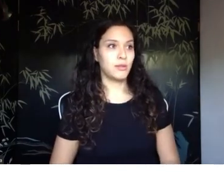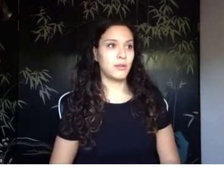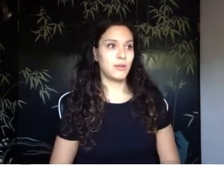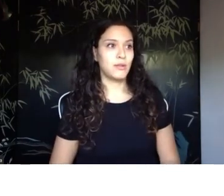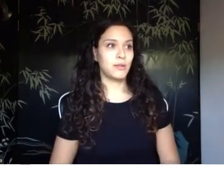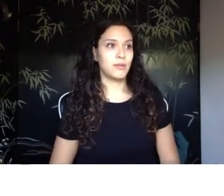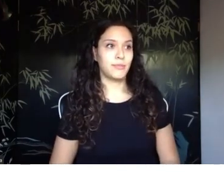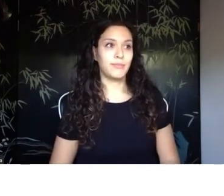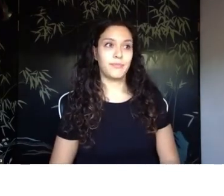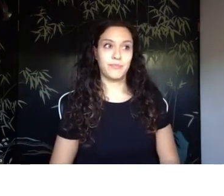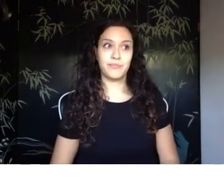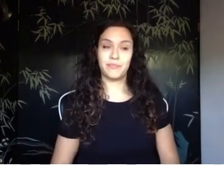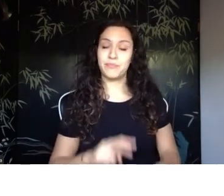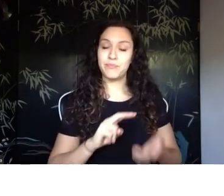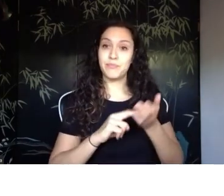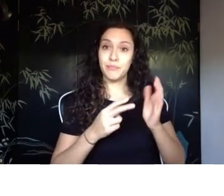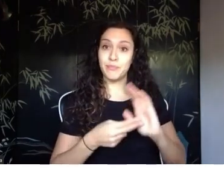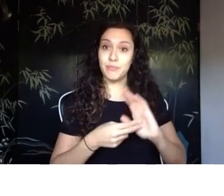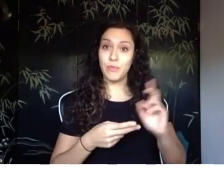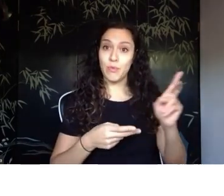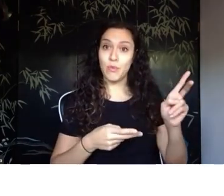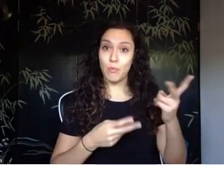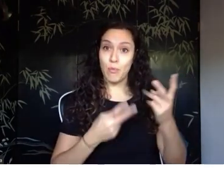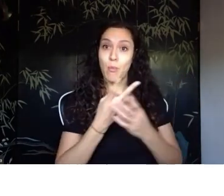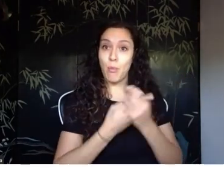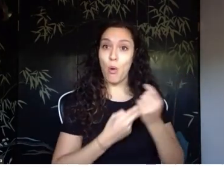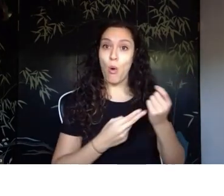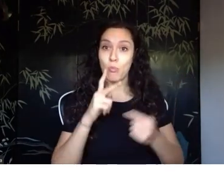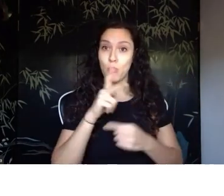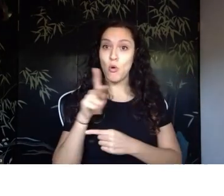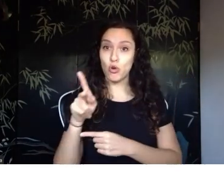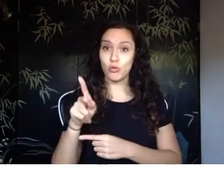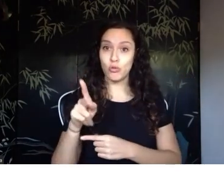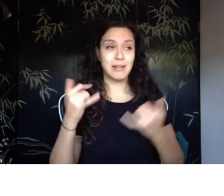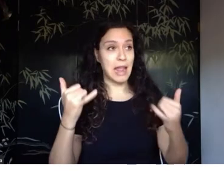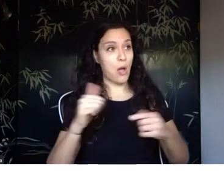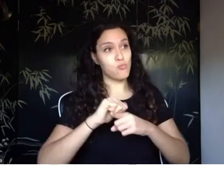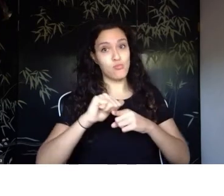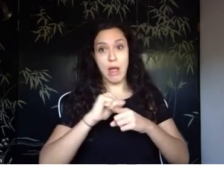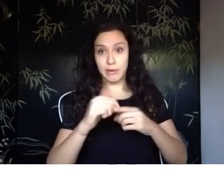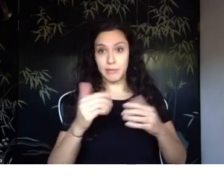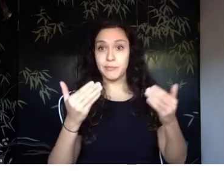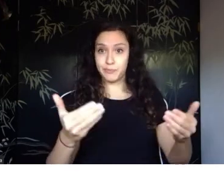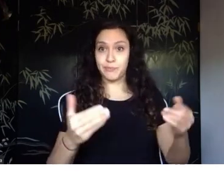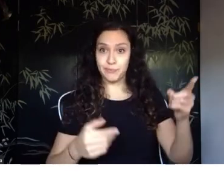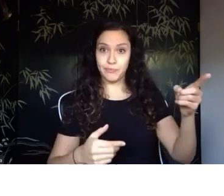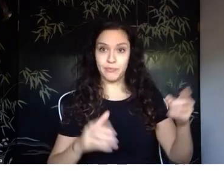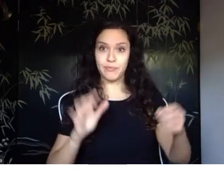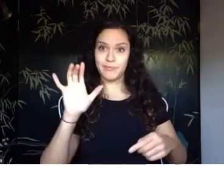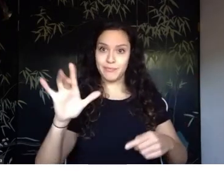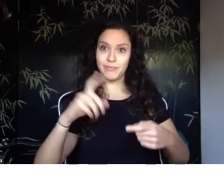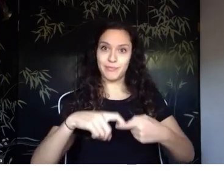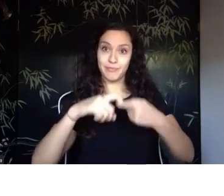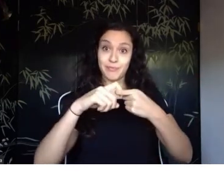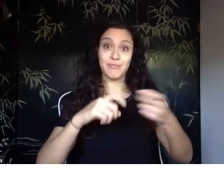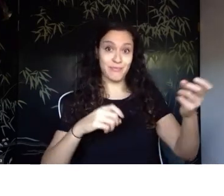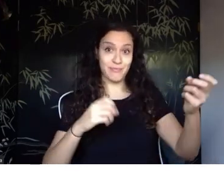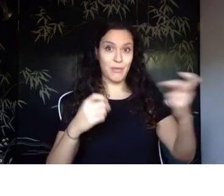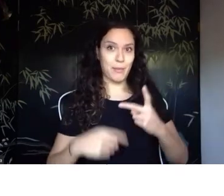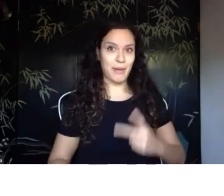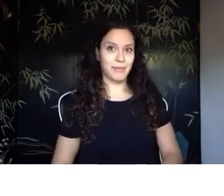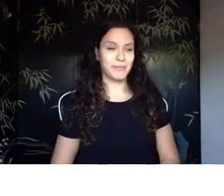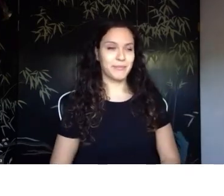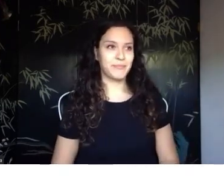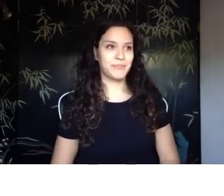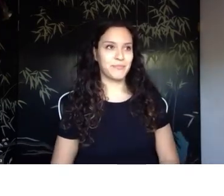of them, you should get the same fractions, because it would mean that they're proportional. All right, practice